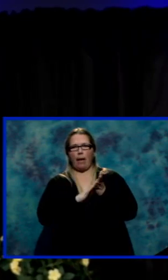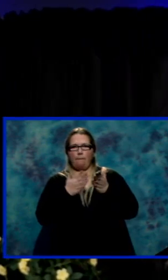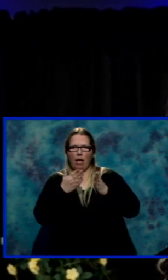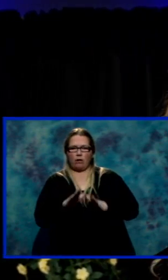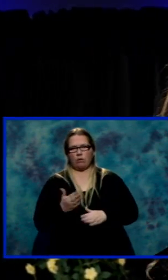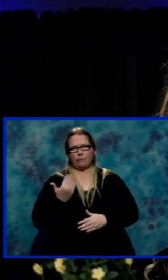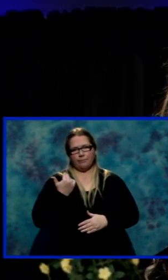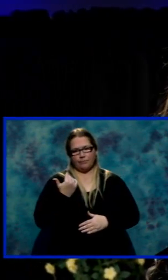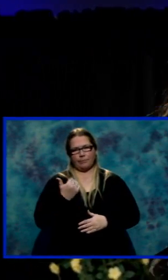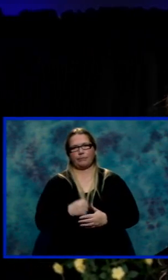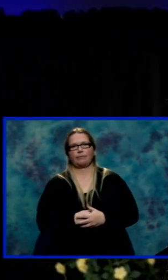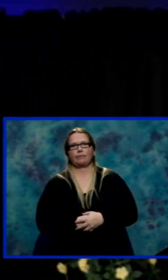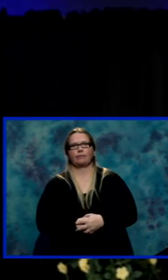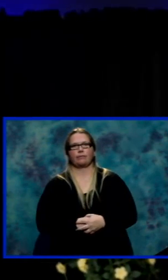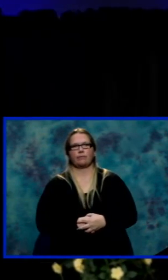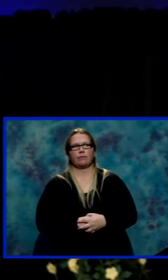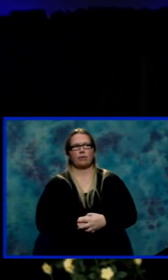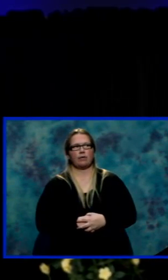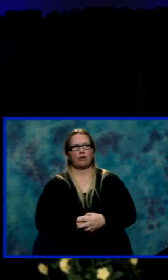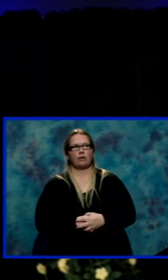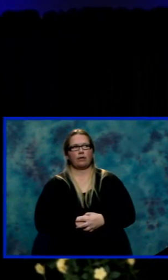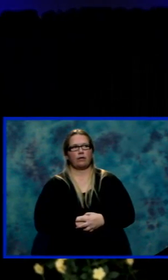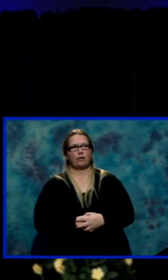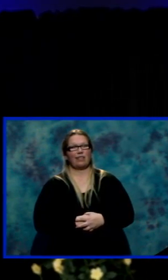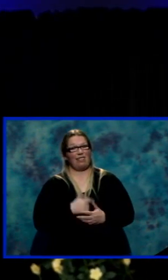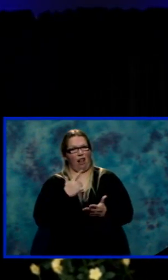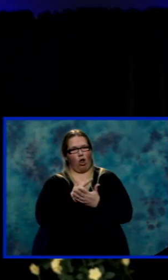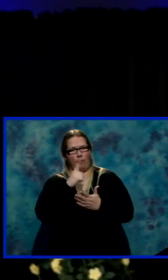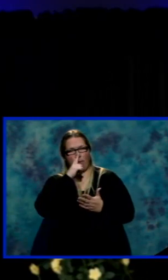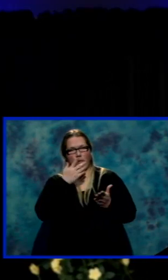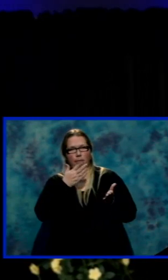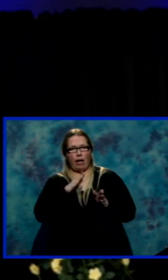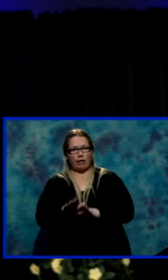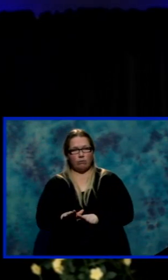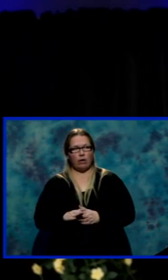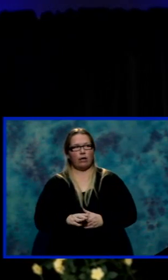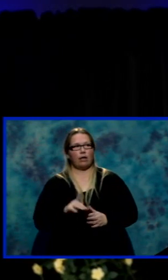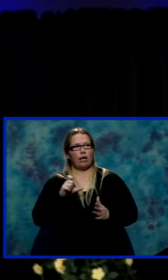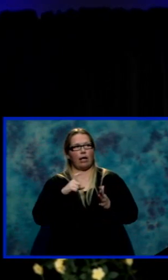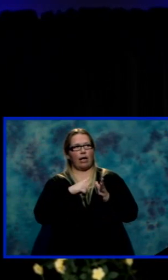ago. There's a lot of people passing away. Camille and David were telling us that they've lost